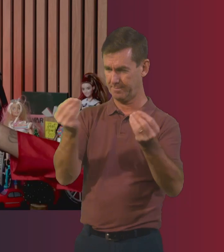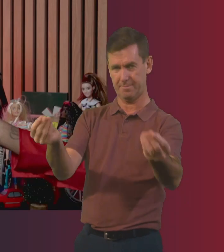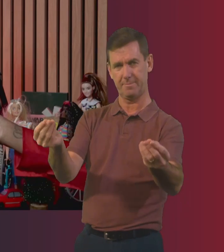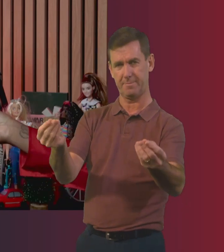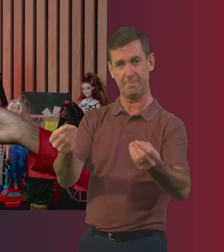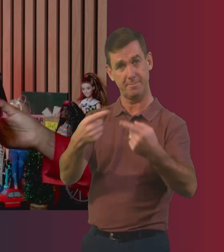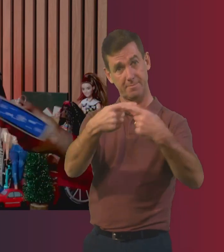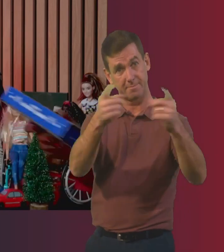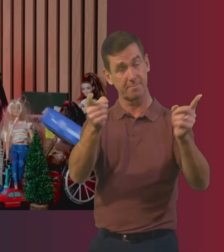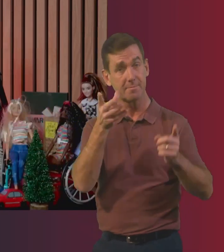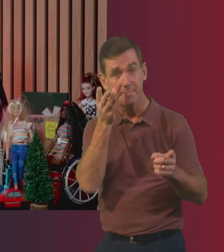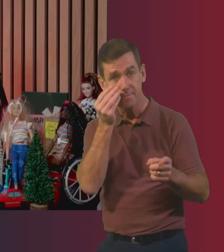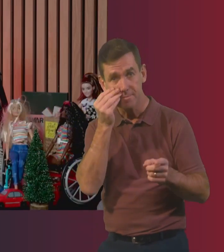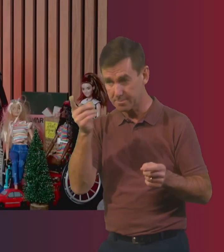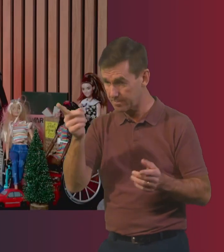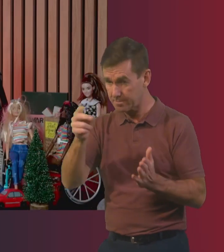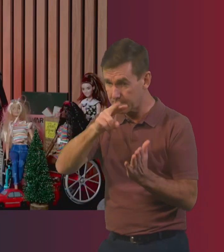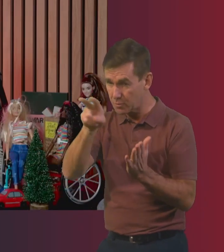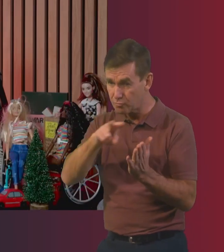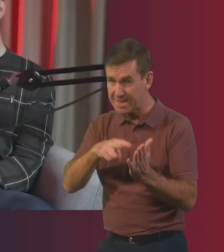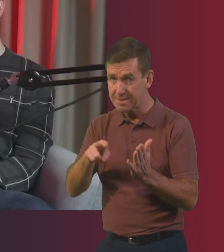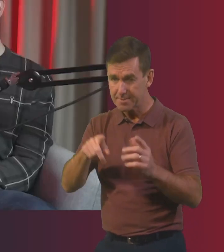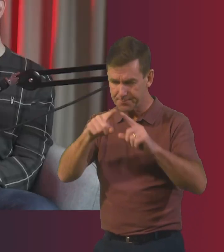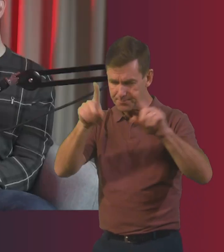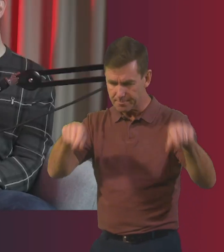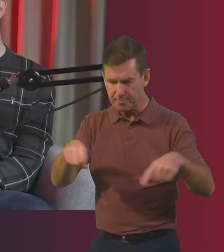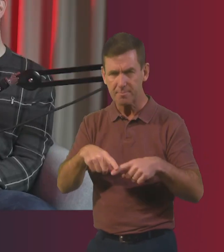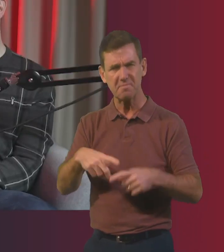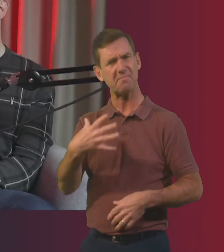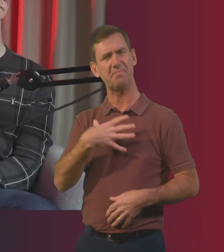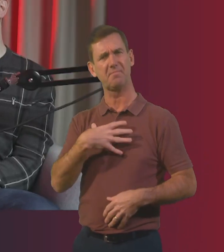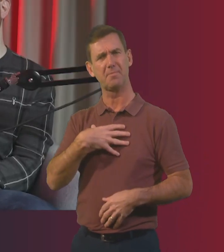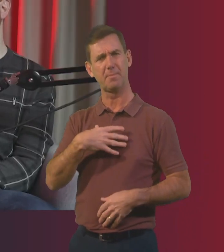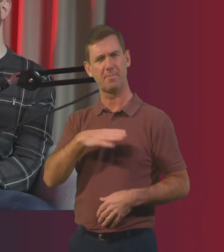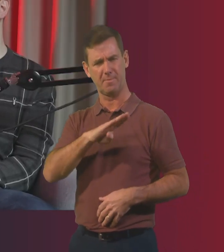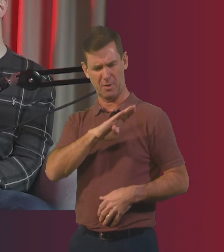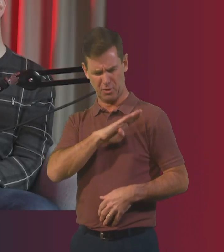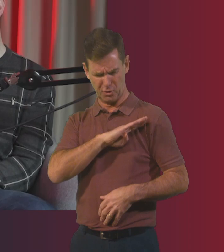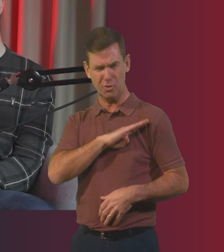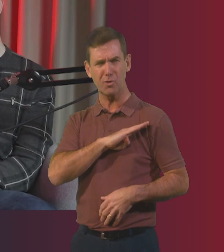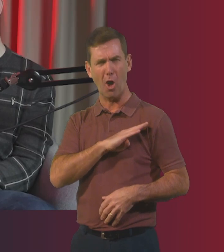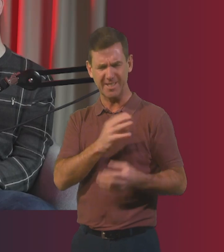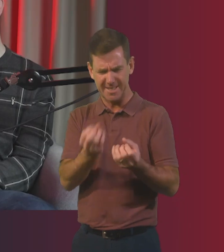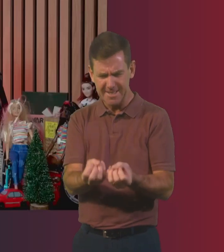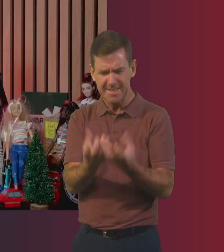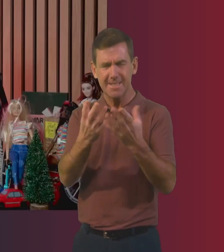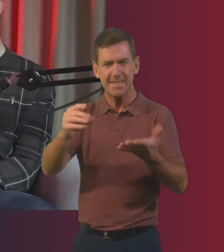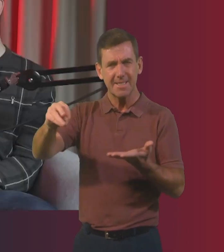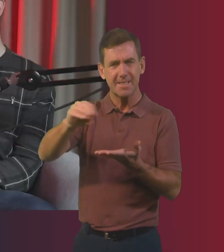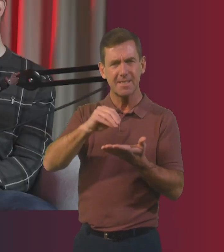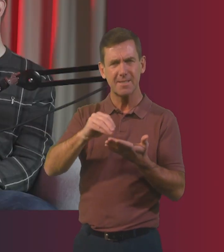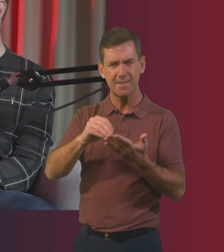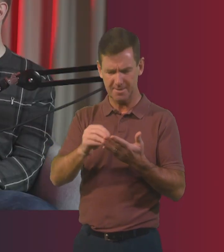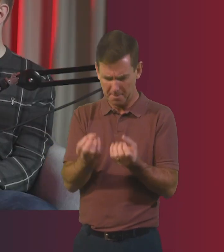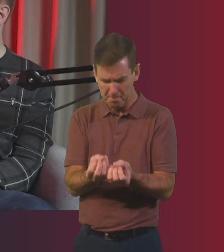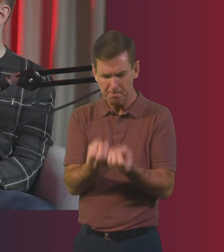is listening, do you want to read out what that is? Oh, it's a festive garden. Pop-up Christmas garden. It's a pop-out